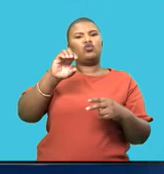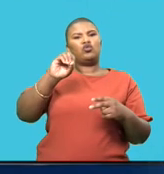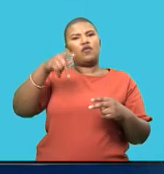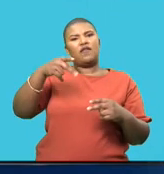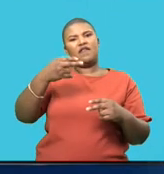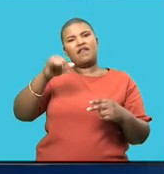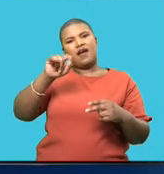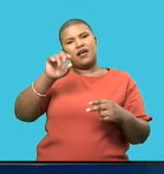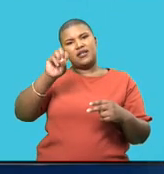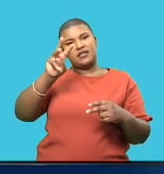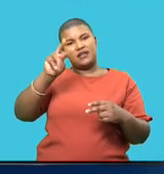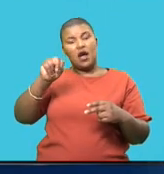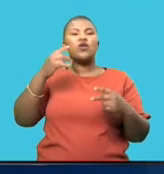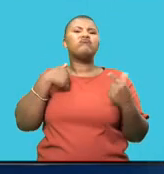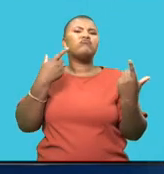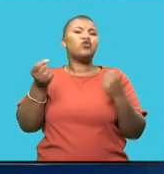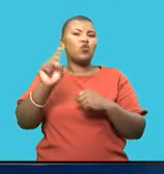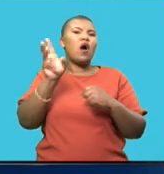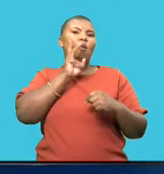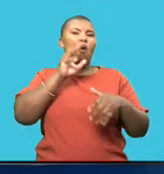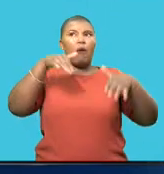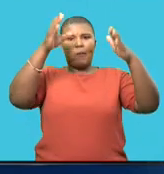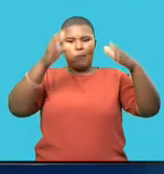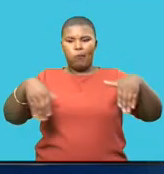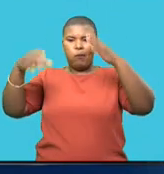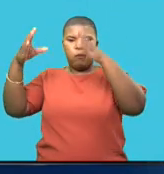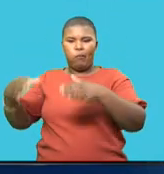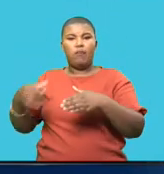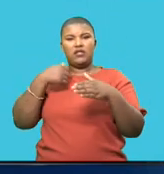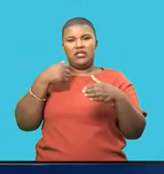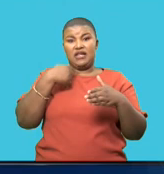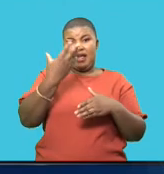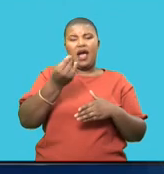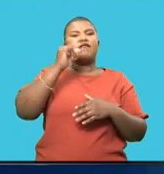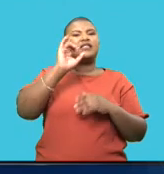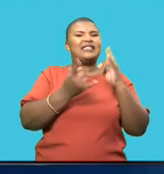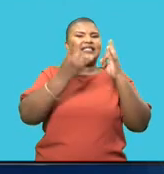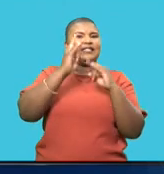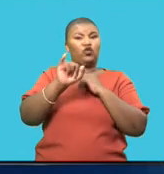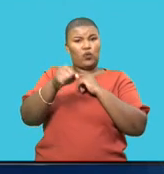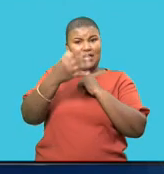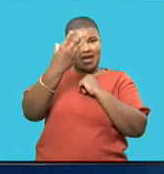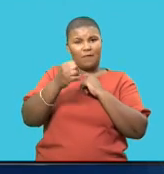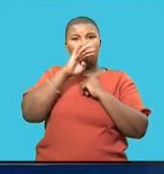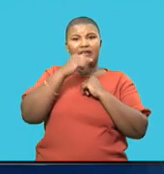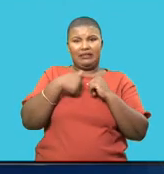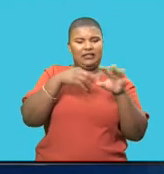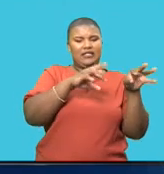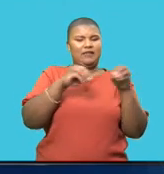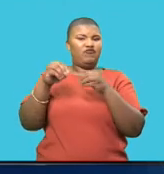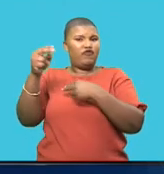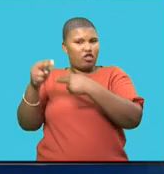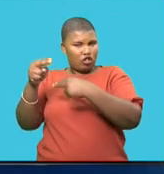we had to move the water tanker. We have the water tankers that we have within the city of Johannesburg. We had to move them closer to